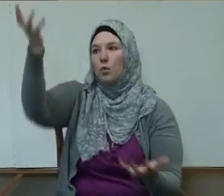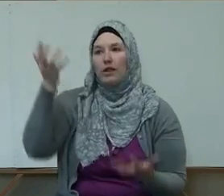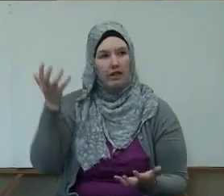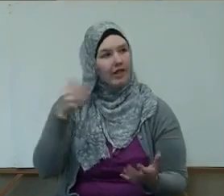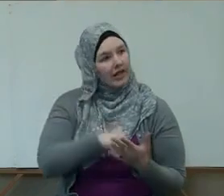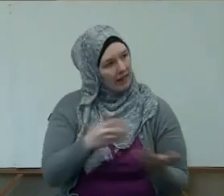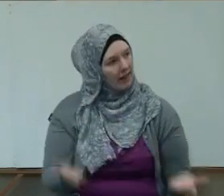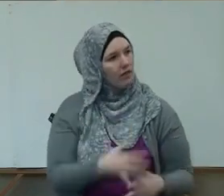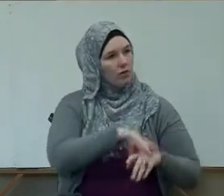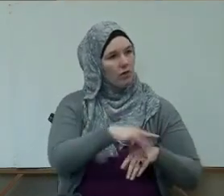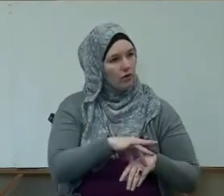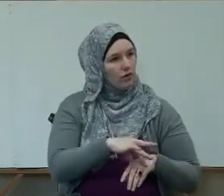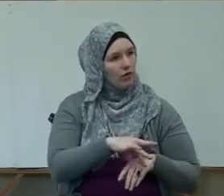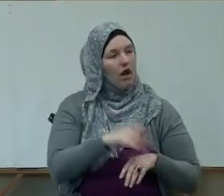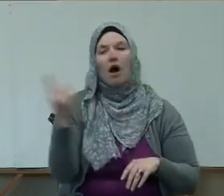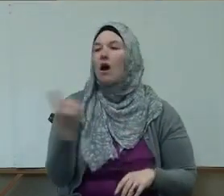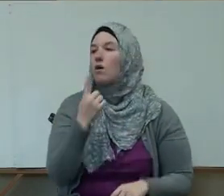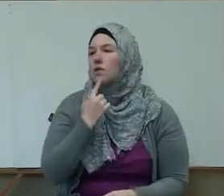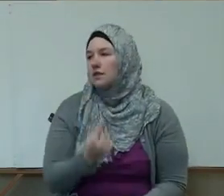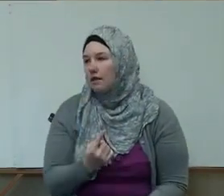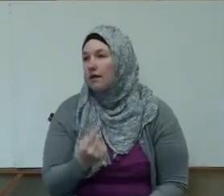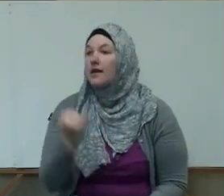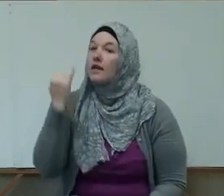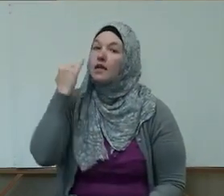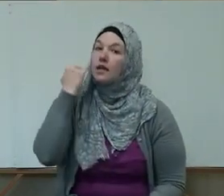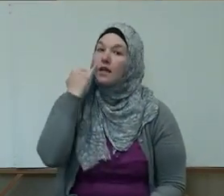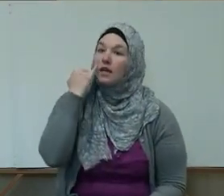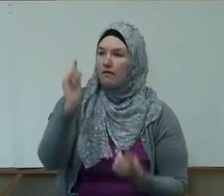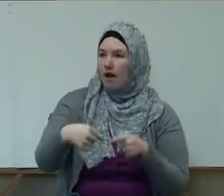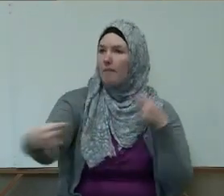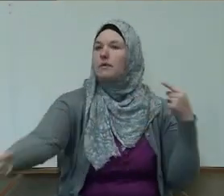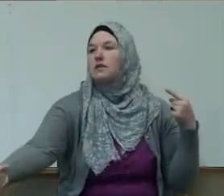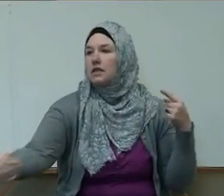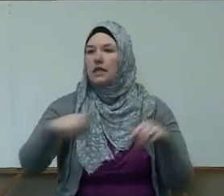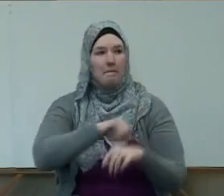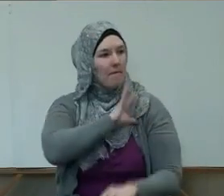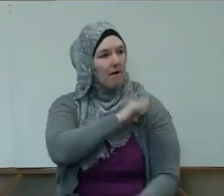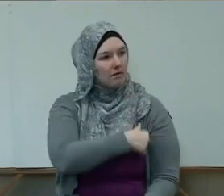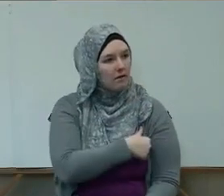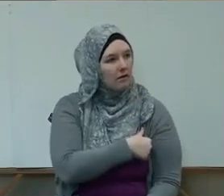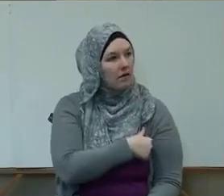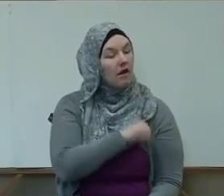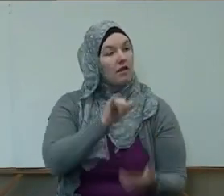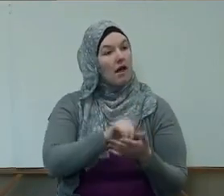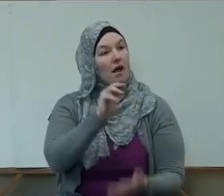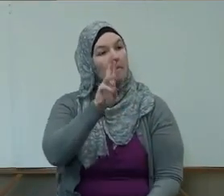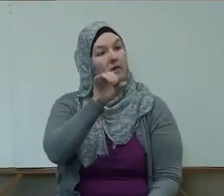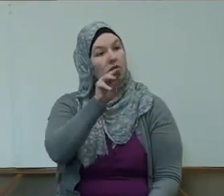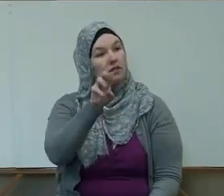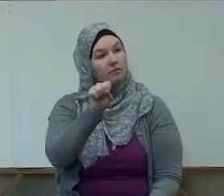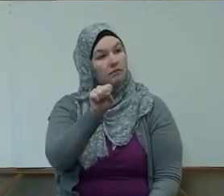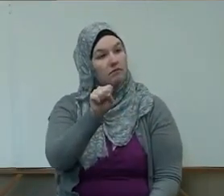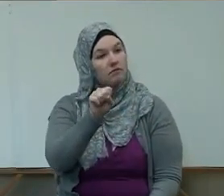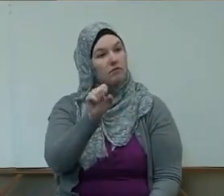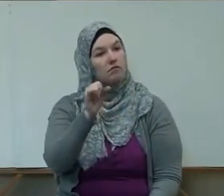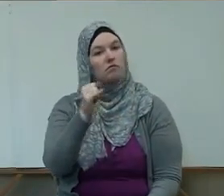real world. And as I always say, if it were the other way around in Palestine, that the Muslims are the